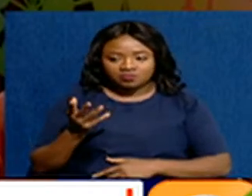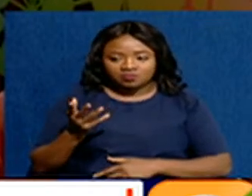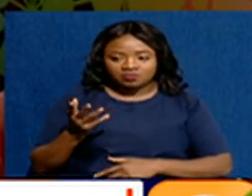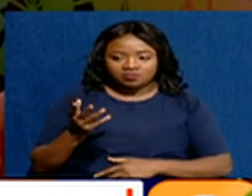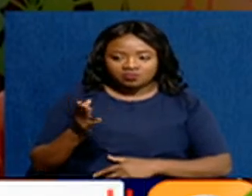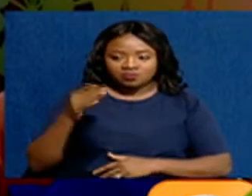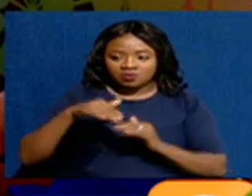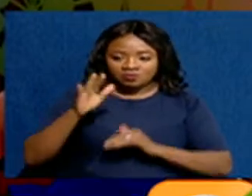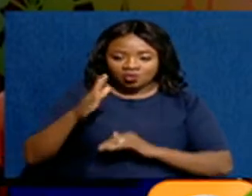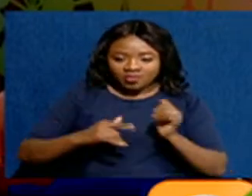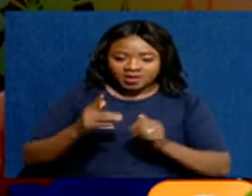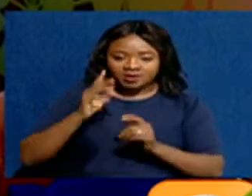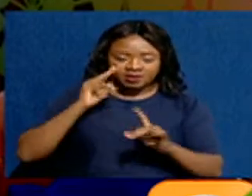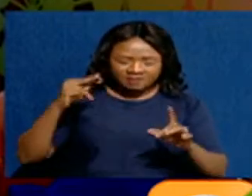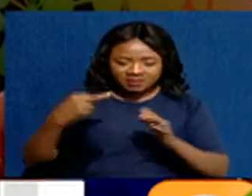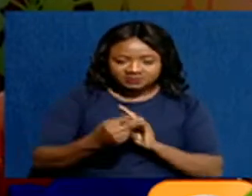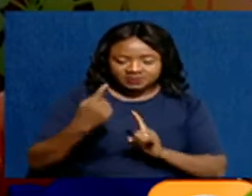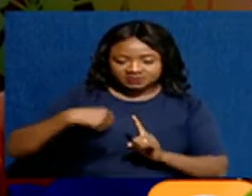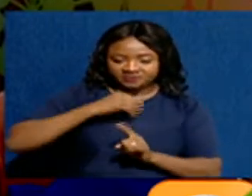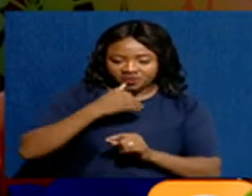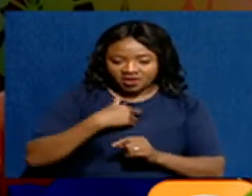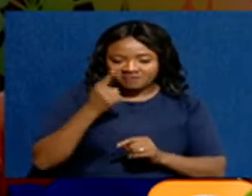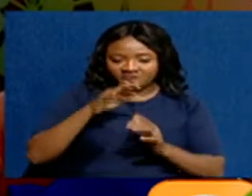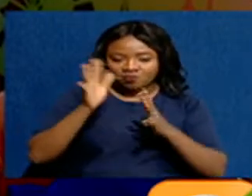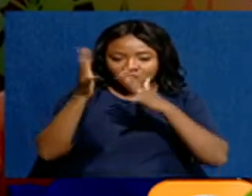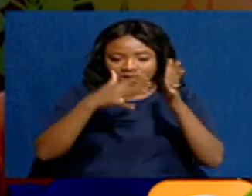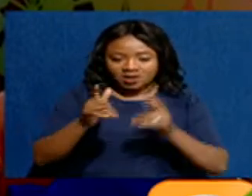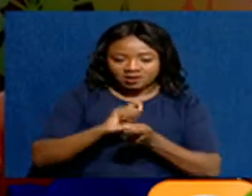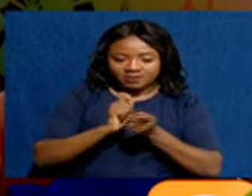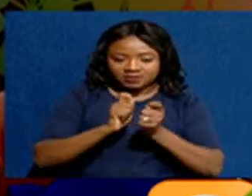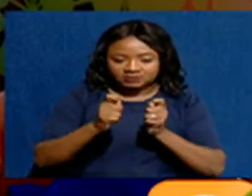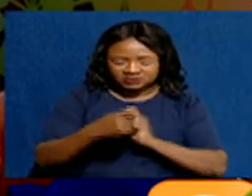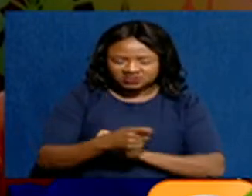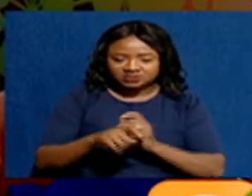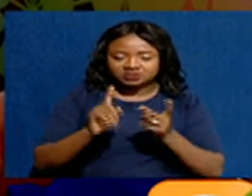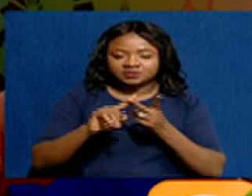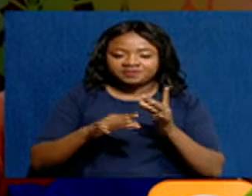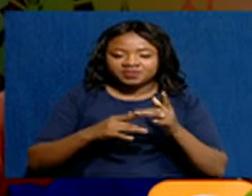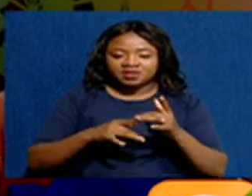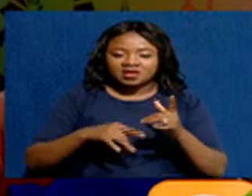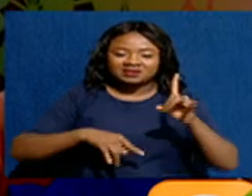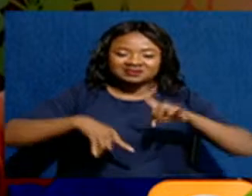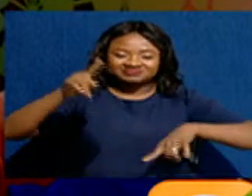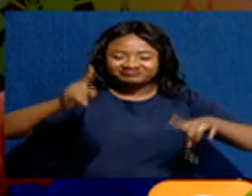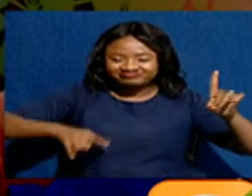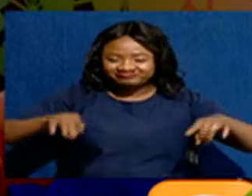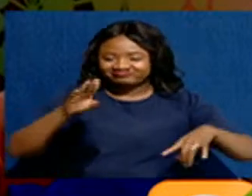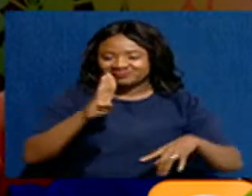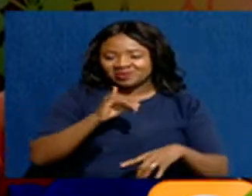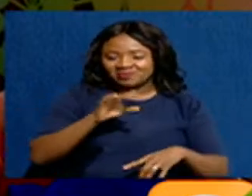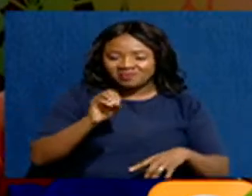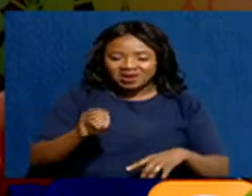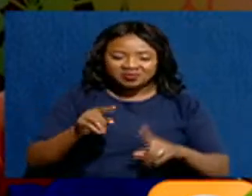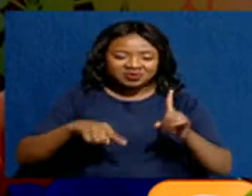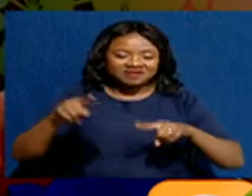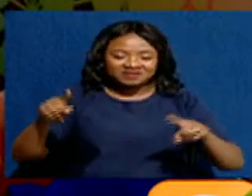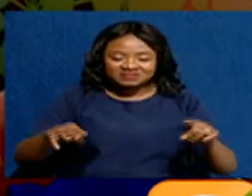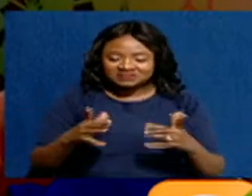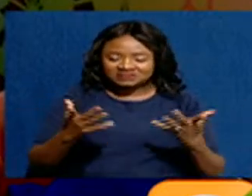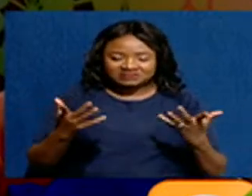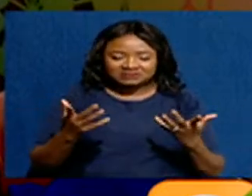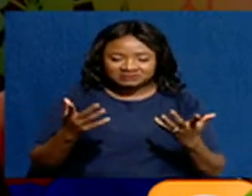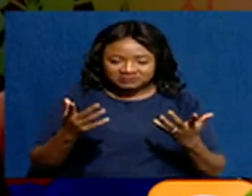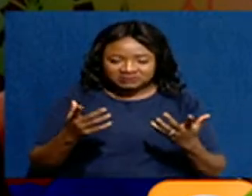the perspective of the climate change adaptation and in biodiversity, and also to ensure that at